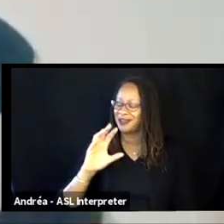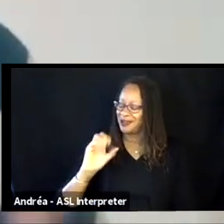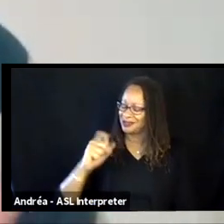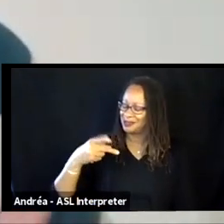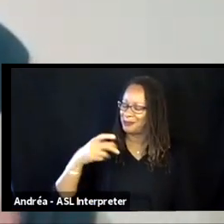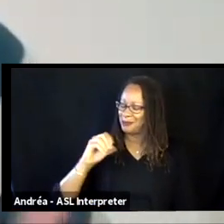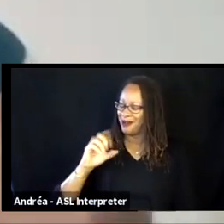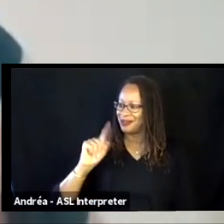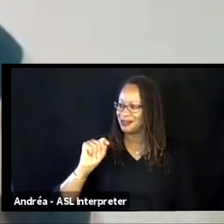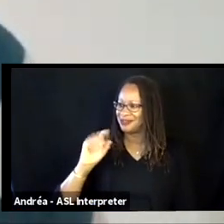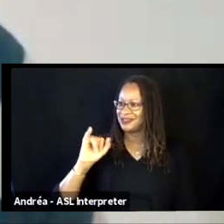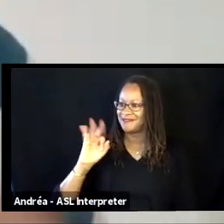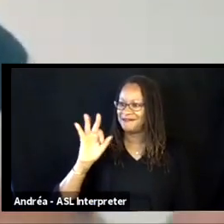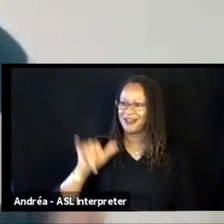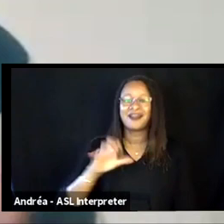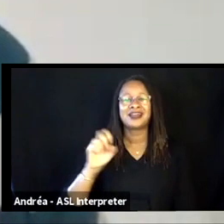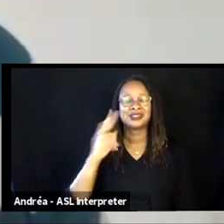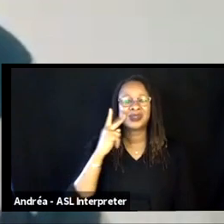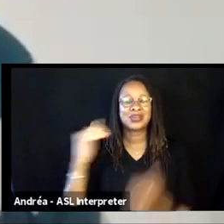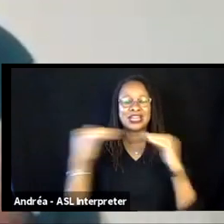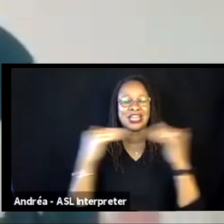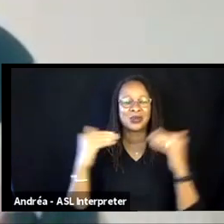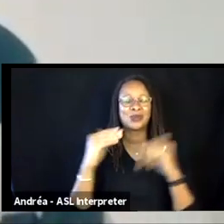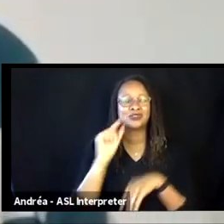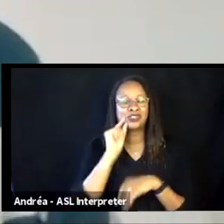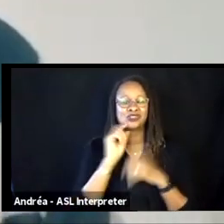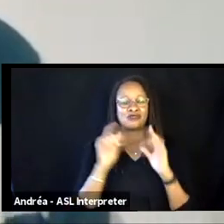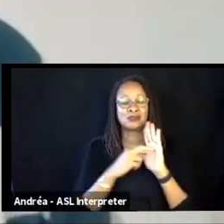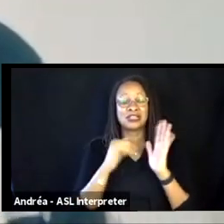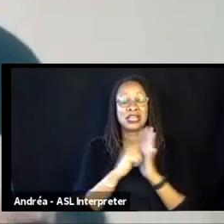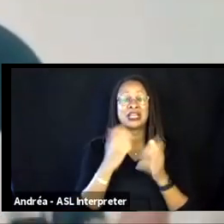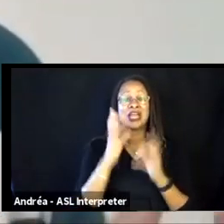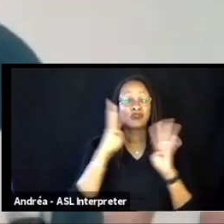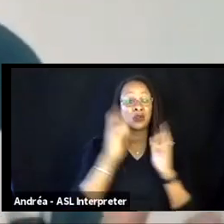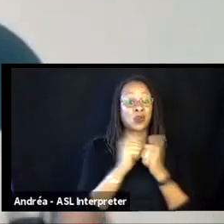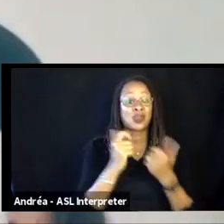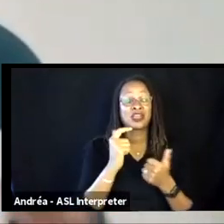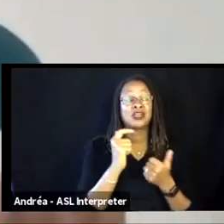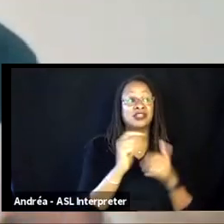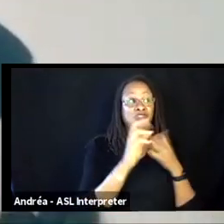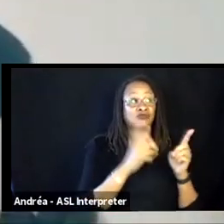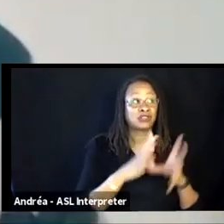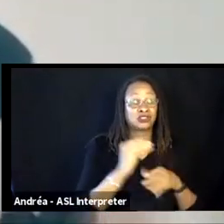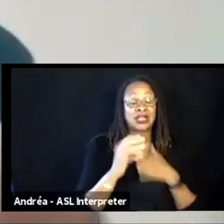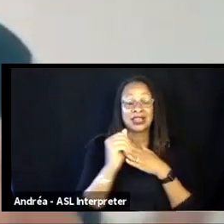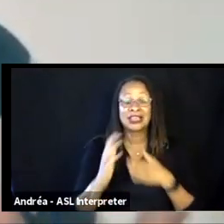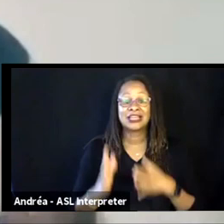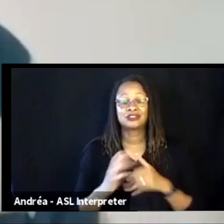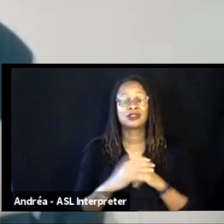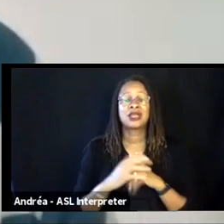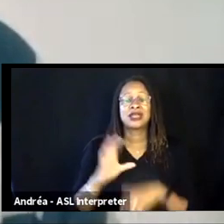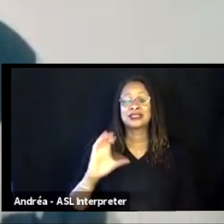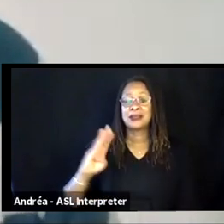equal gender representation actually in the industry and the creative directors and leaders. And this week we launched See It Be It podcast. It's